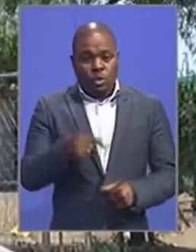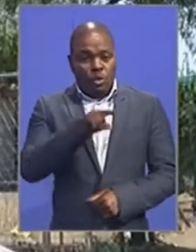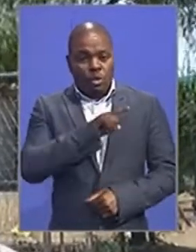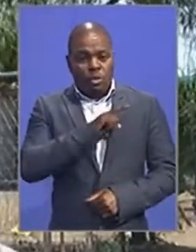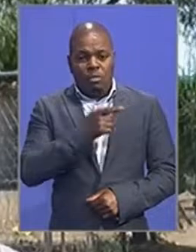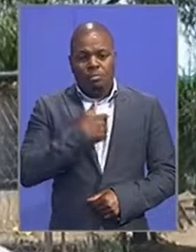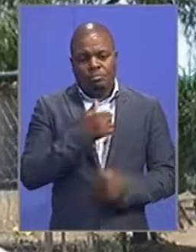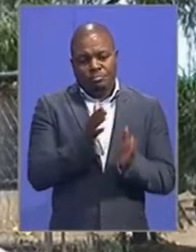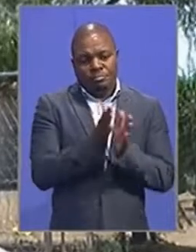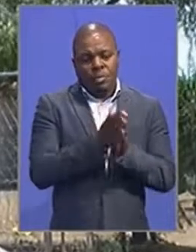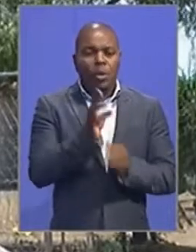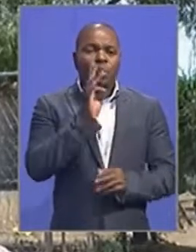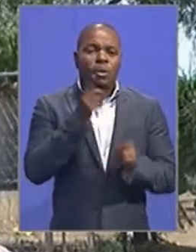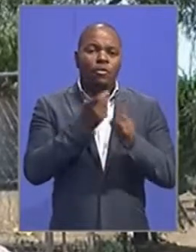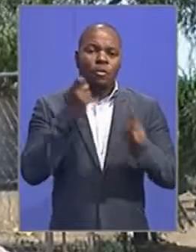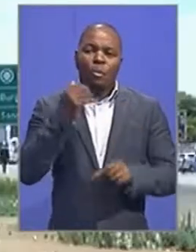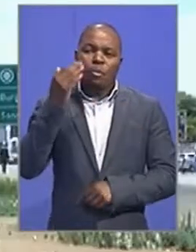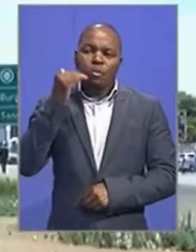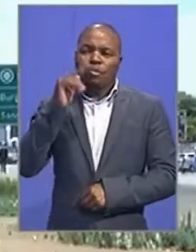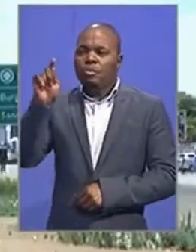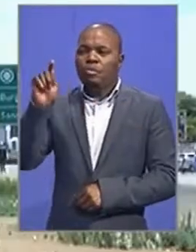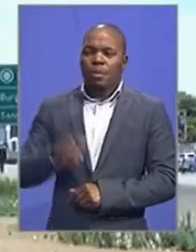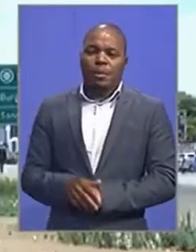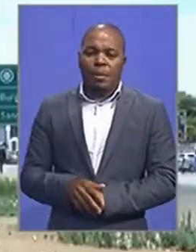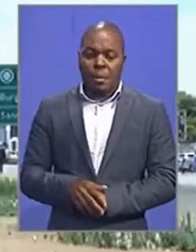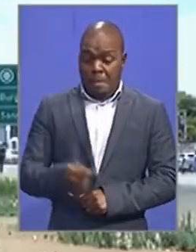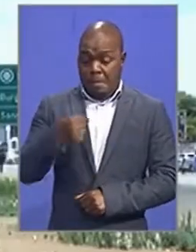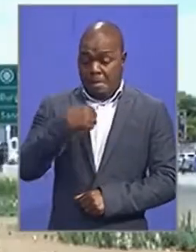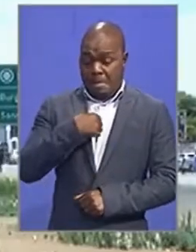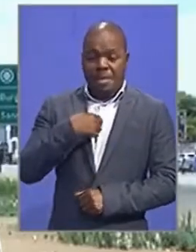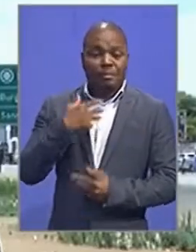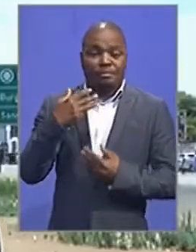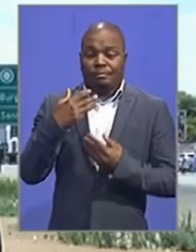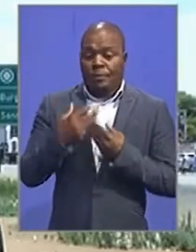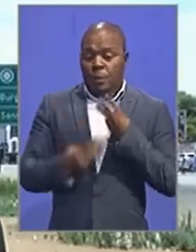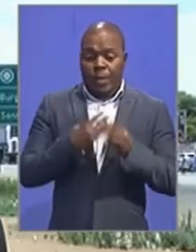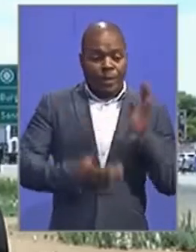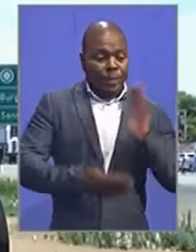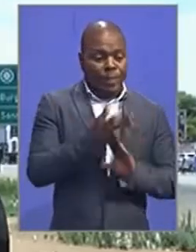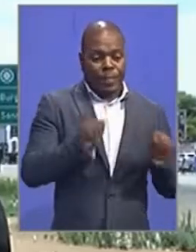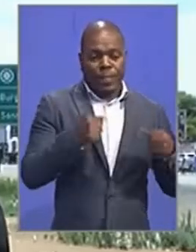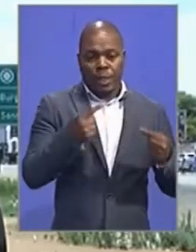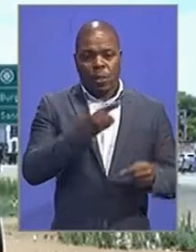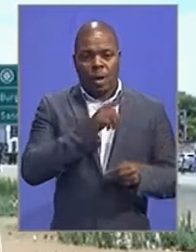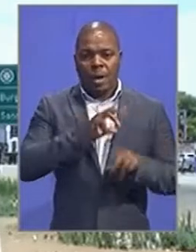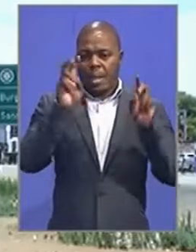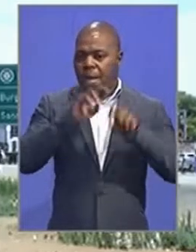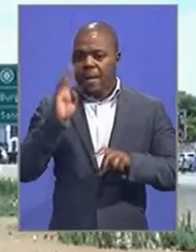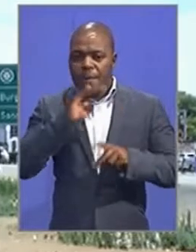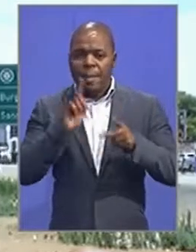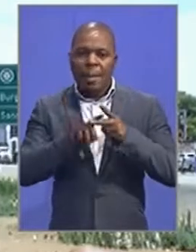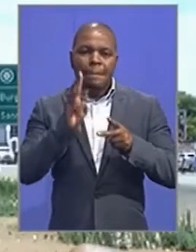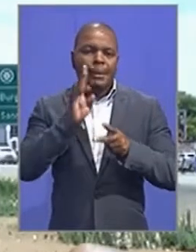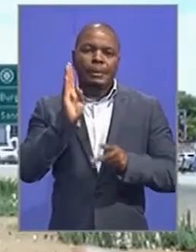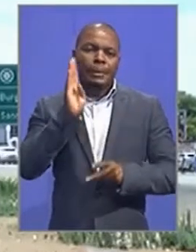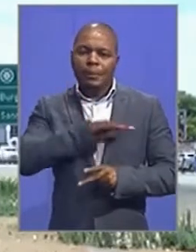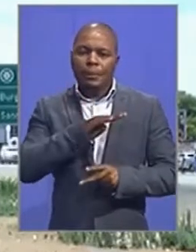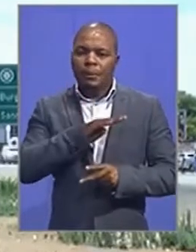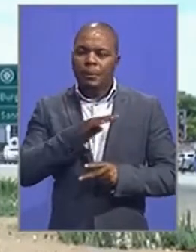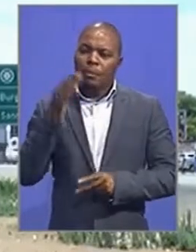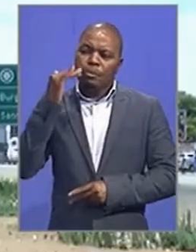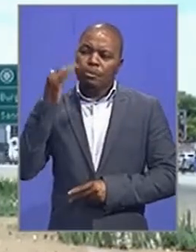metsi go tswa ko makgwe. Ya ke gona go America papa ka gore metsi ha yo le phakela le motlakase o tswile o seo. Ka makgwa ba